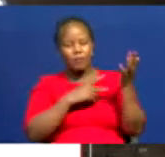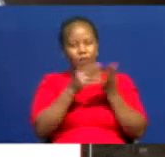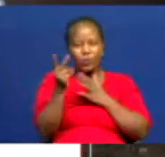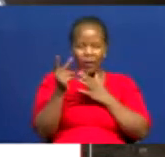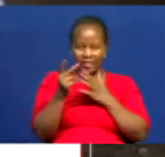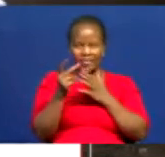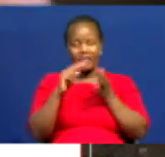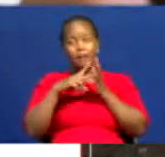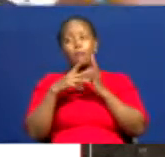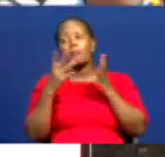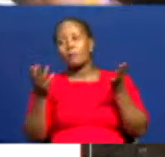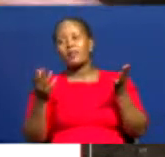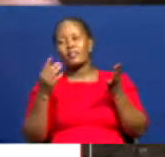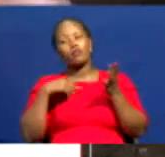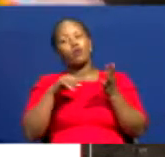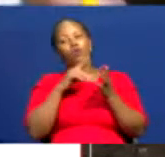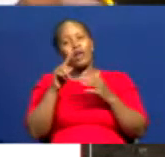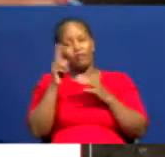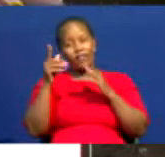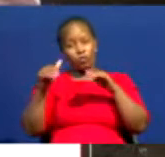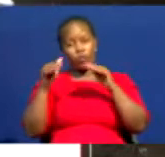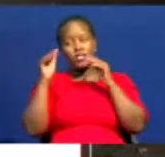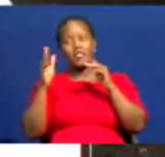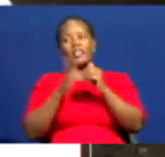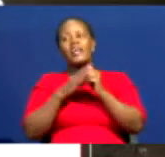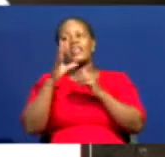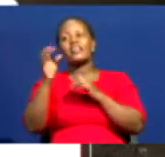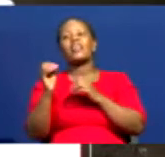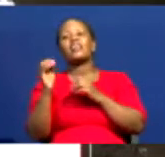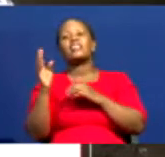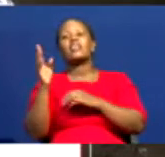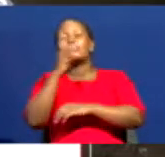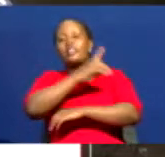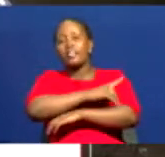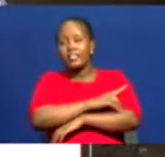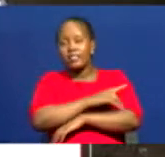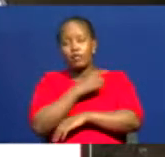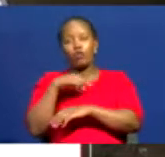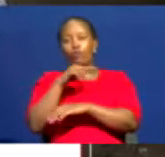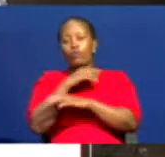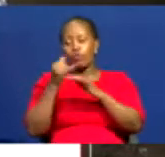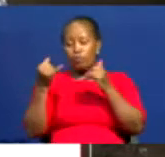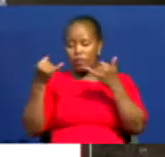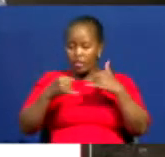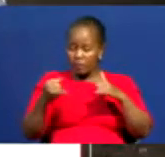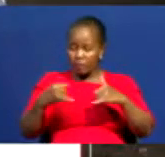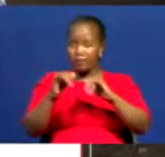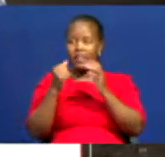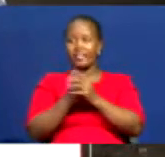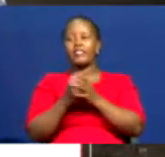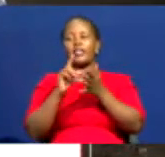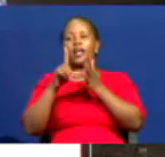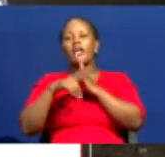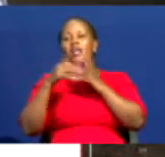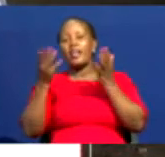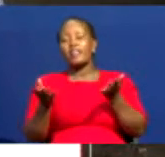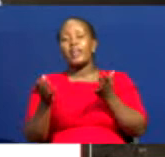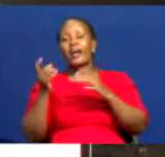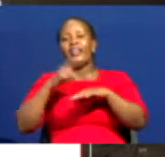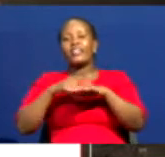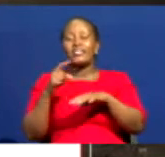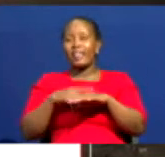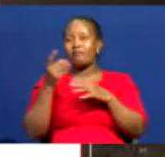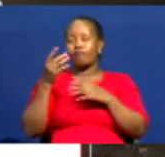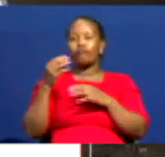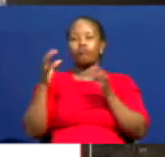thing. So we are waiting in the 90 days, it will be between there, that will be implemented. I think immediately we have,